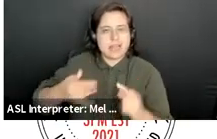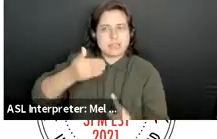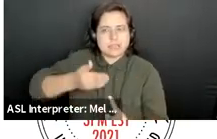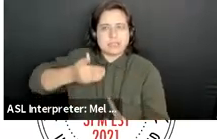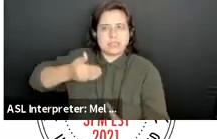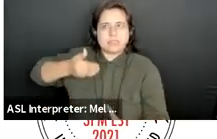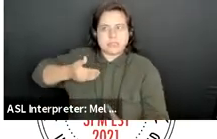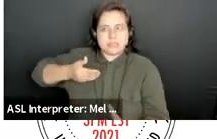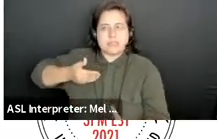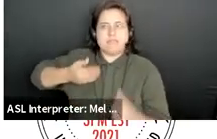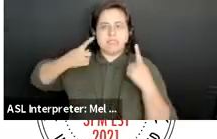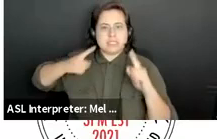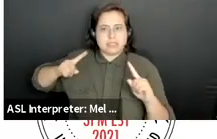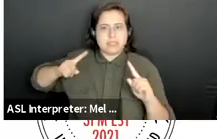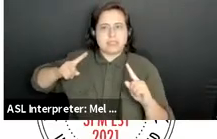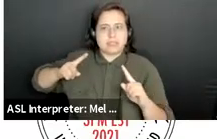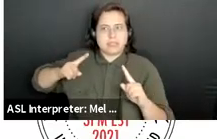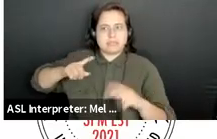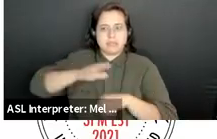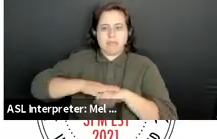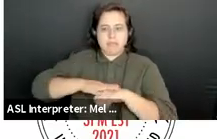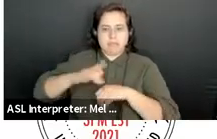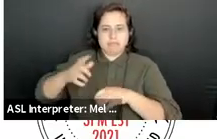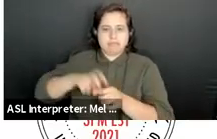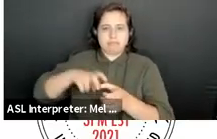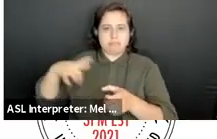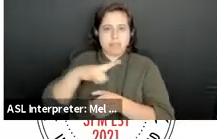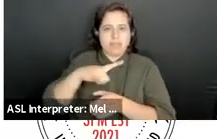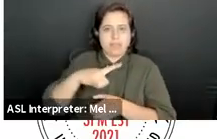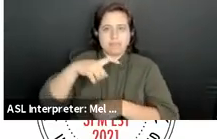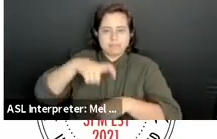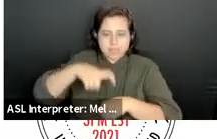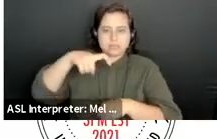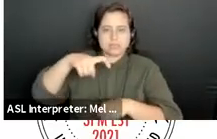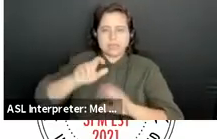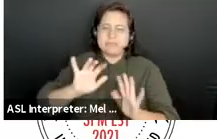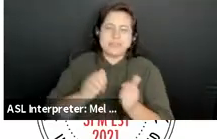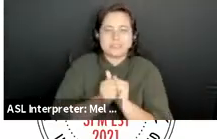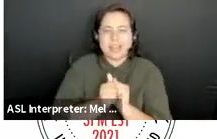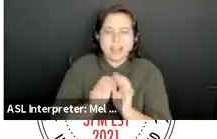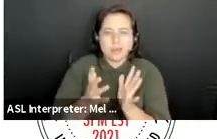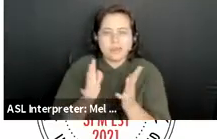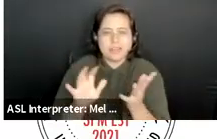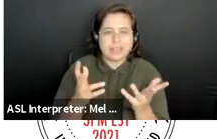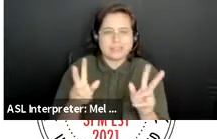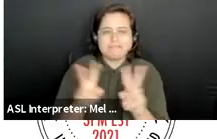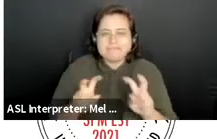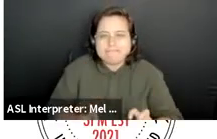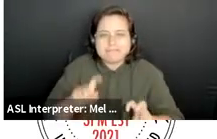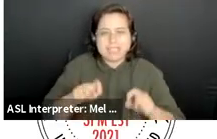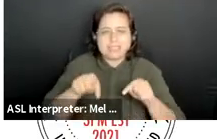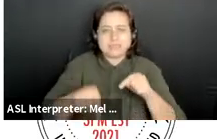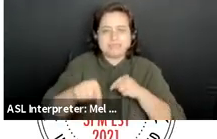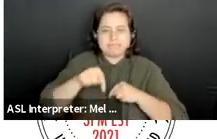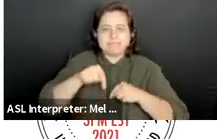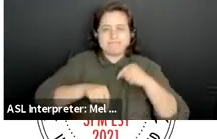me to having them on the plane in time for the date I'm looking at. That's the way the analysis has to sort of fold backwards